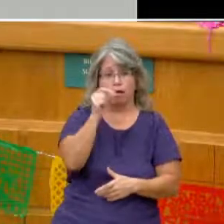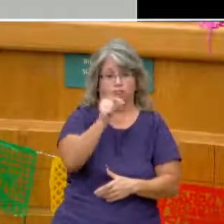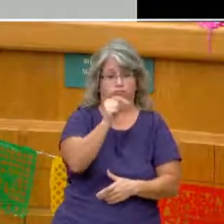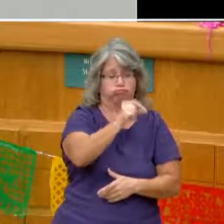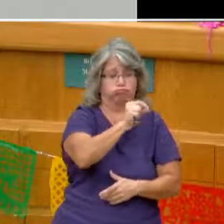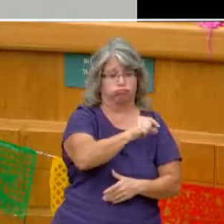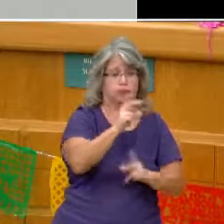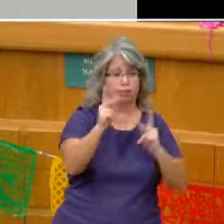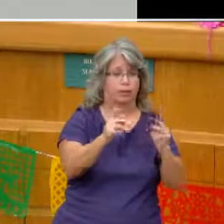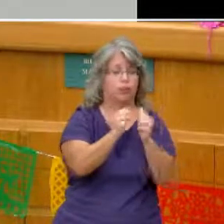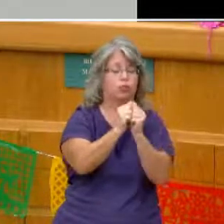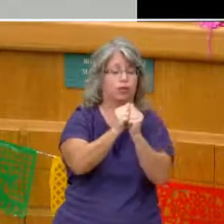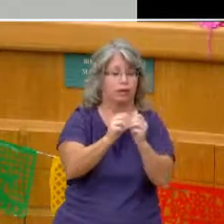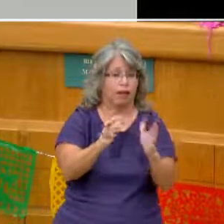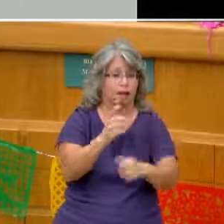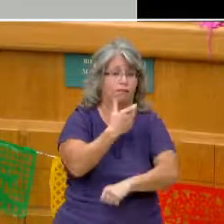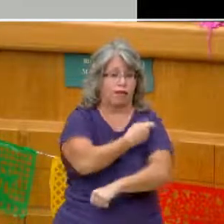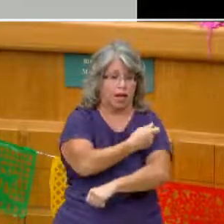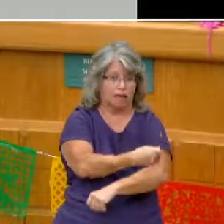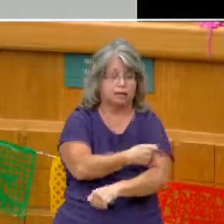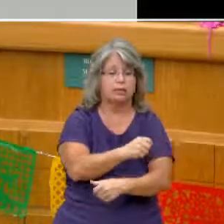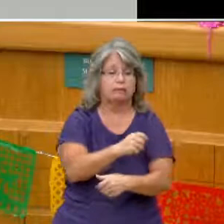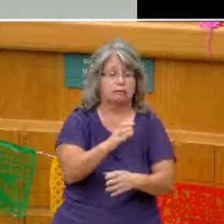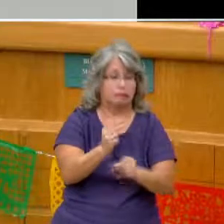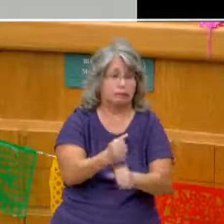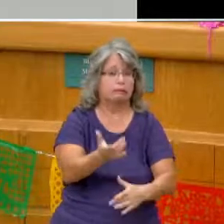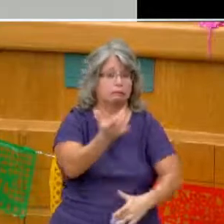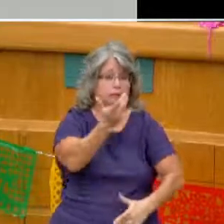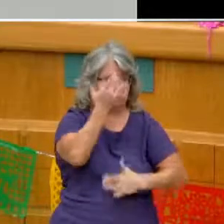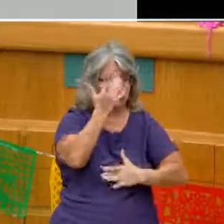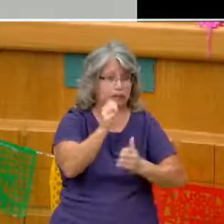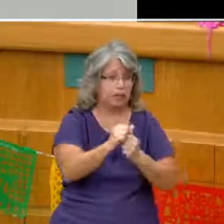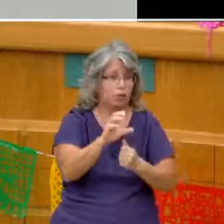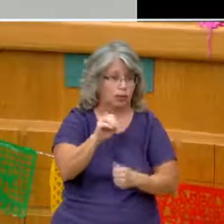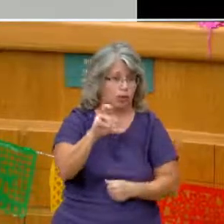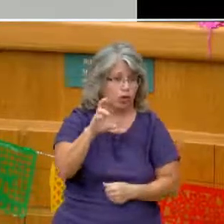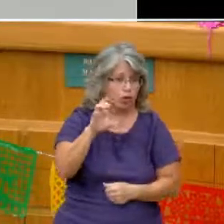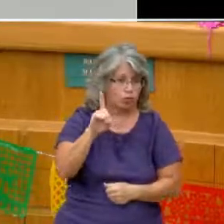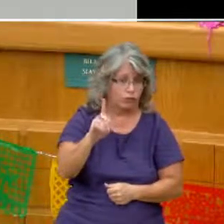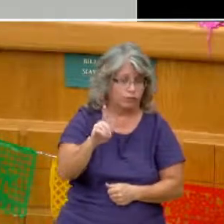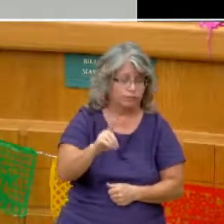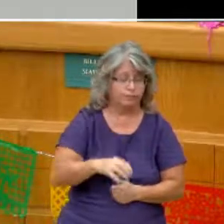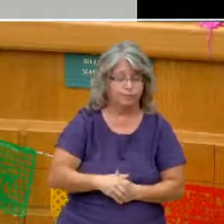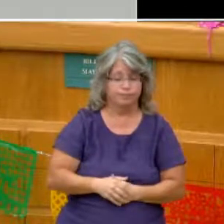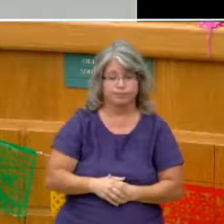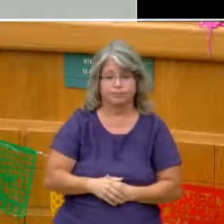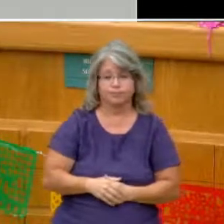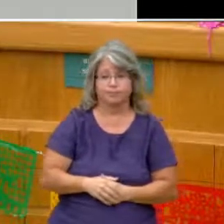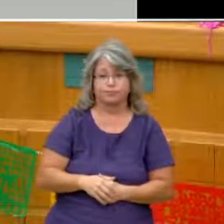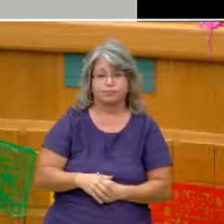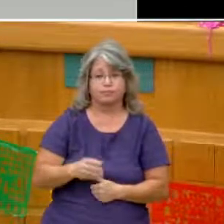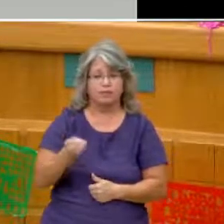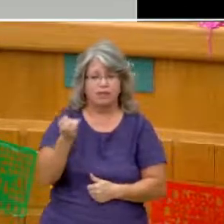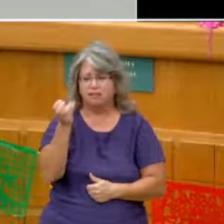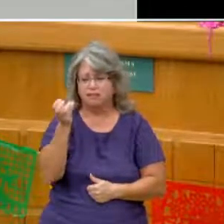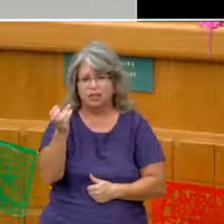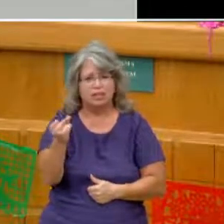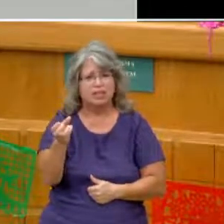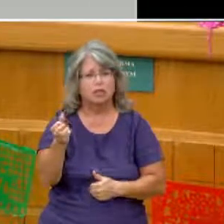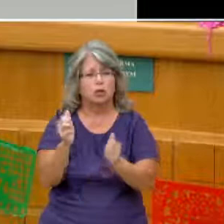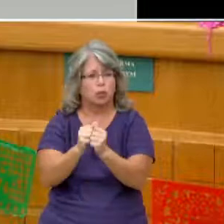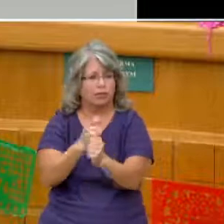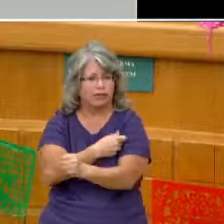So get vaccinated. That'll stop the next wave, whatever Greek letter that gets assigned to that. 2,